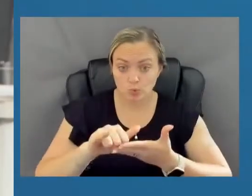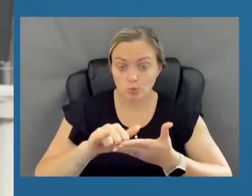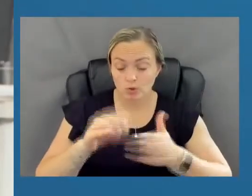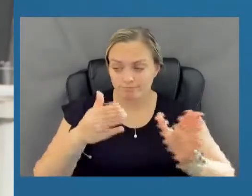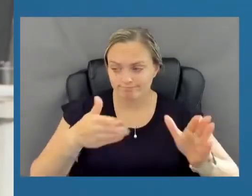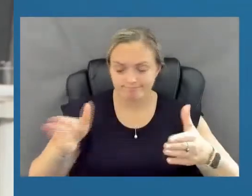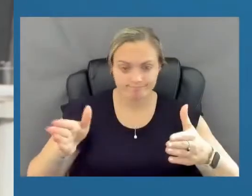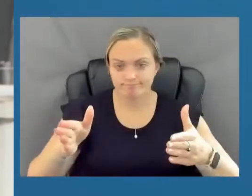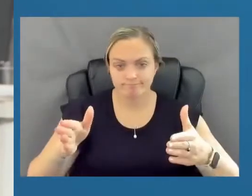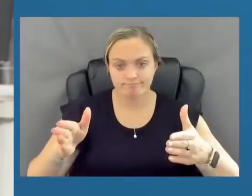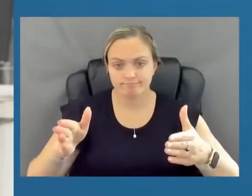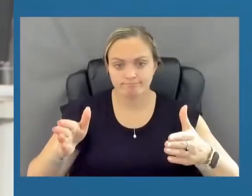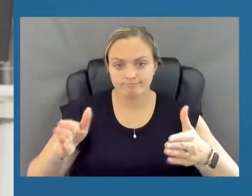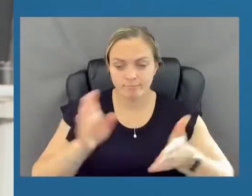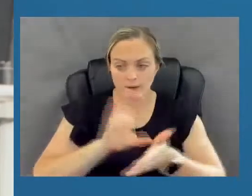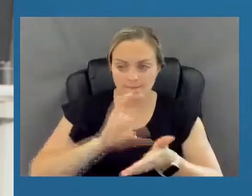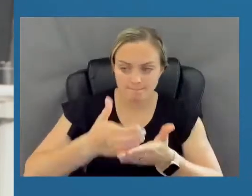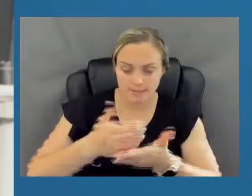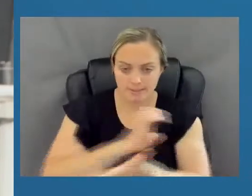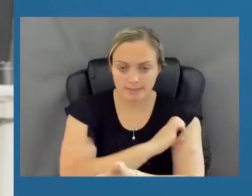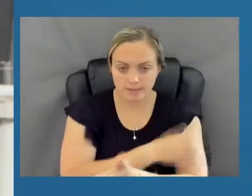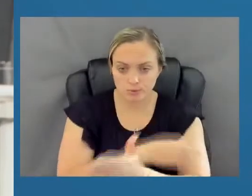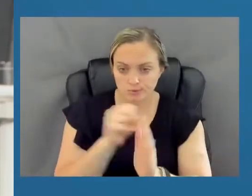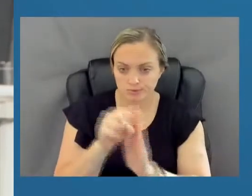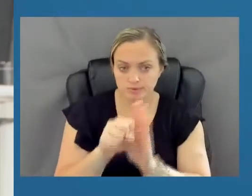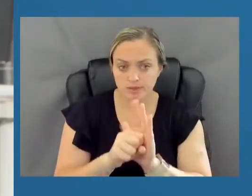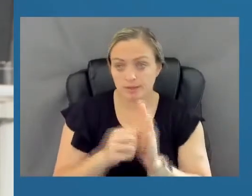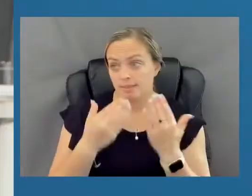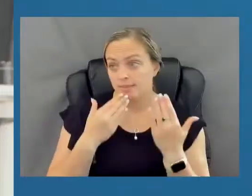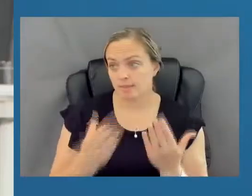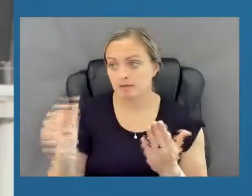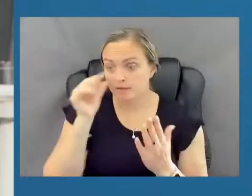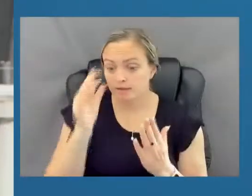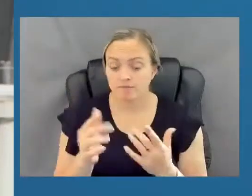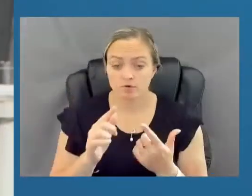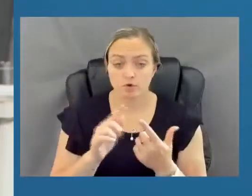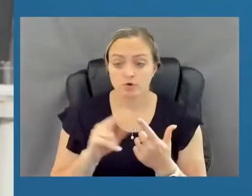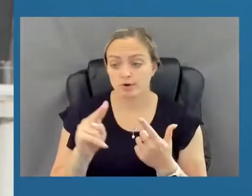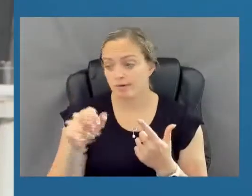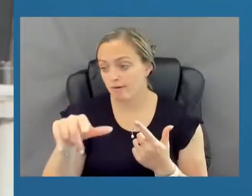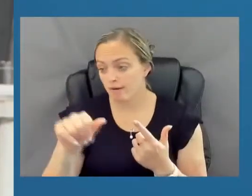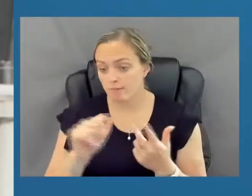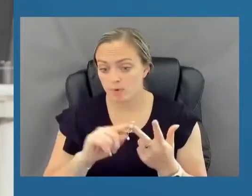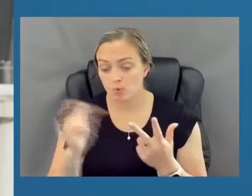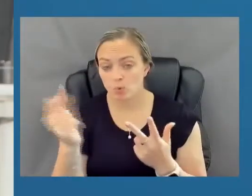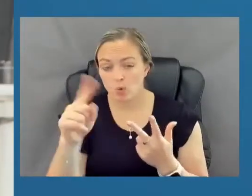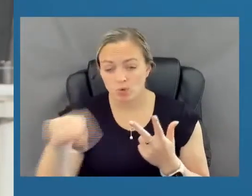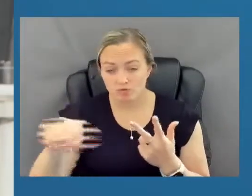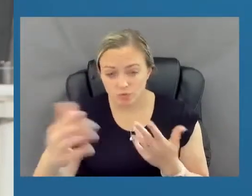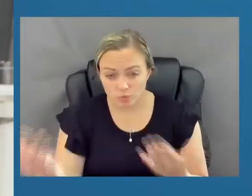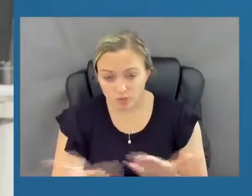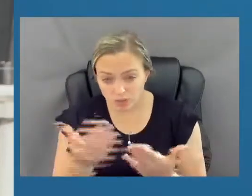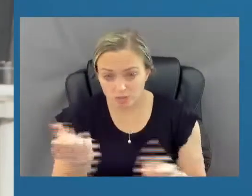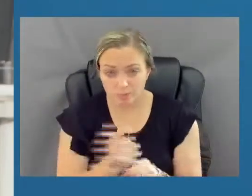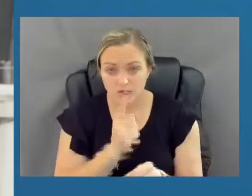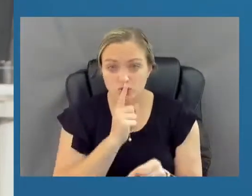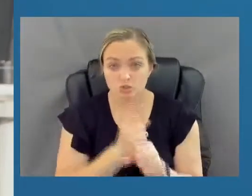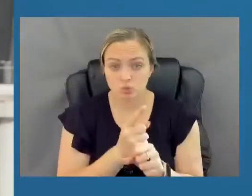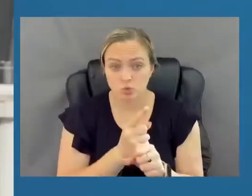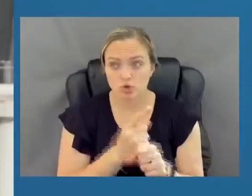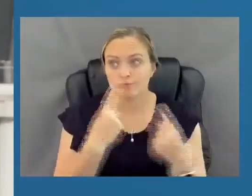to being in an abundant energy state, thanks to the governor, thanks to NYPA, thanks to all of you who are here. Make sure you spread the